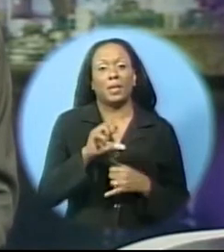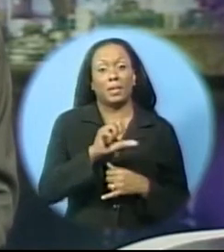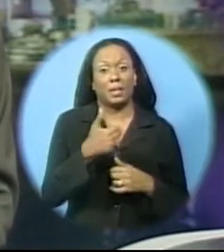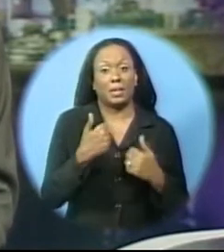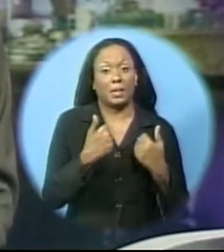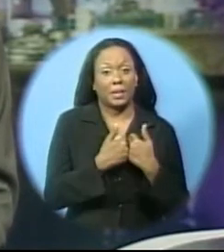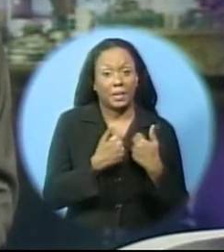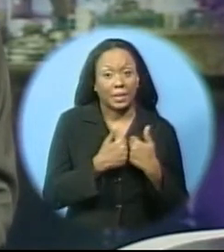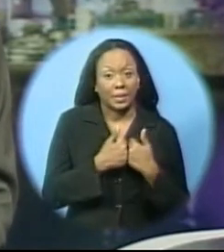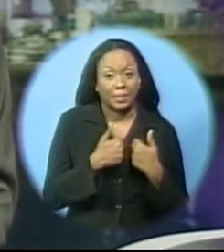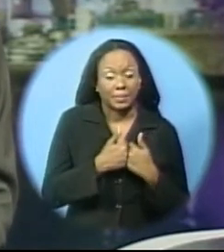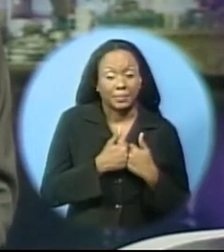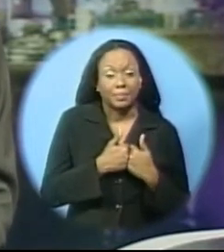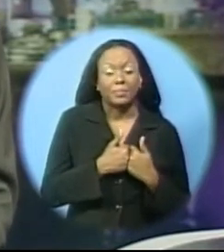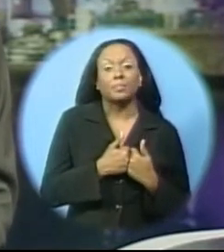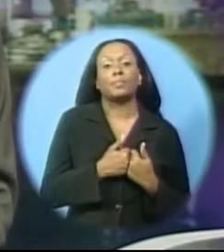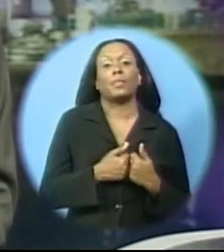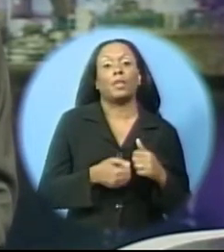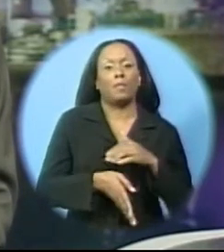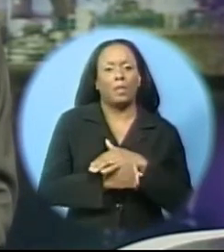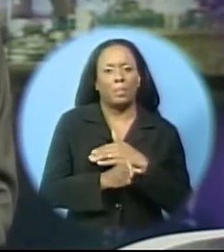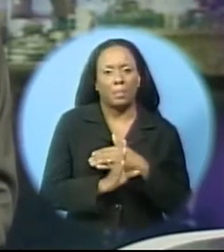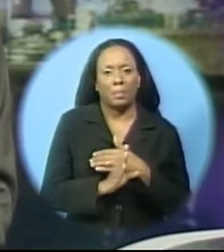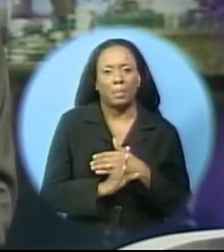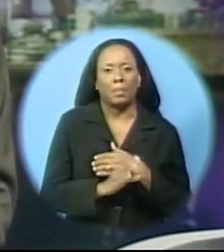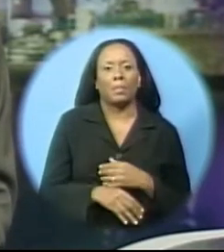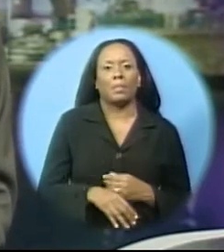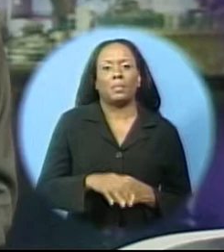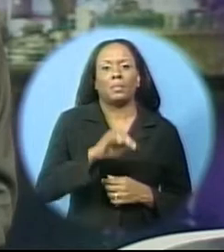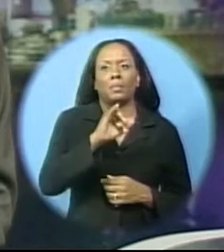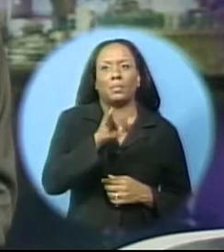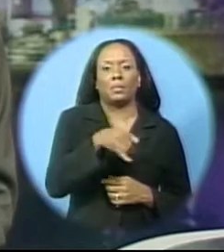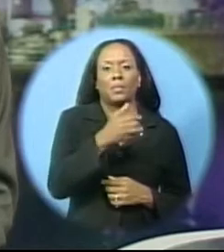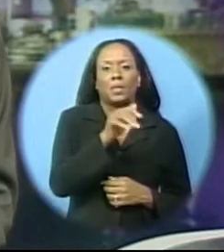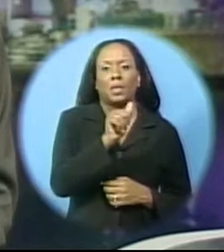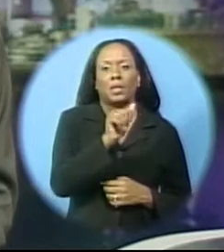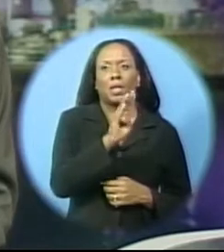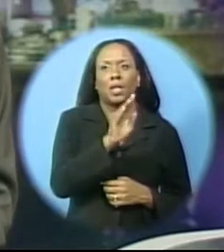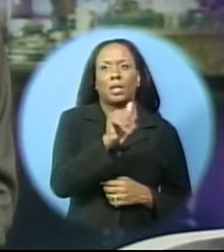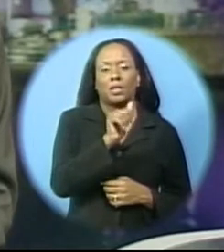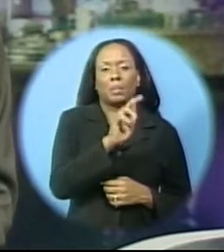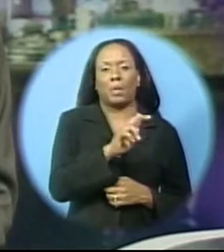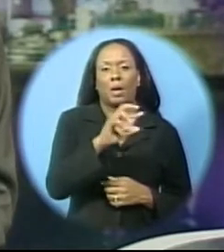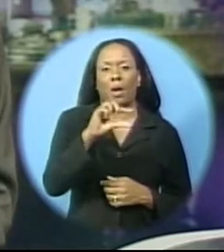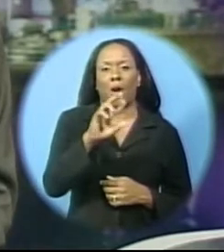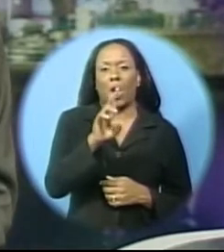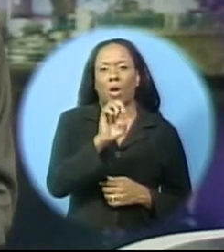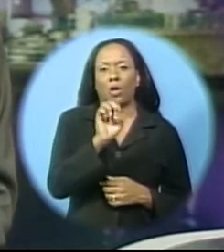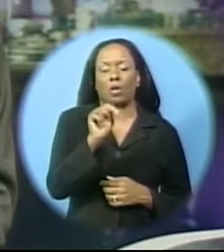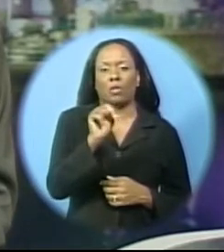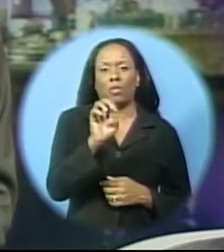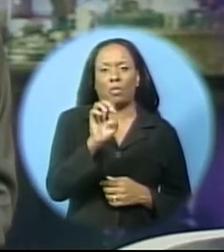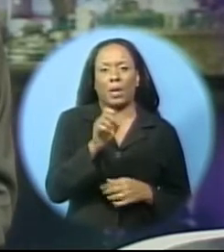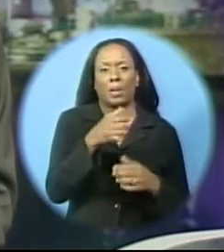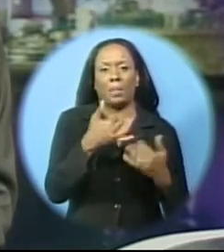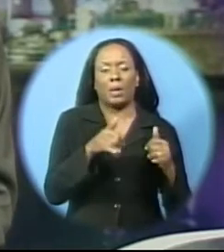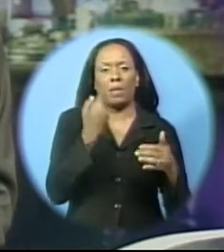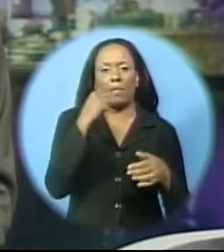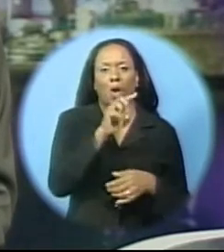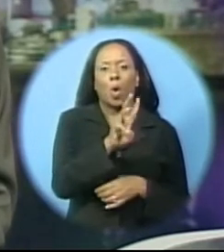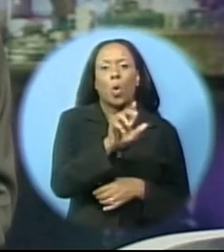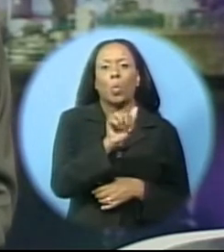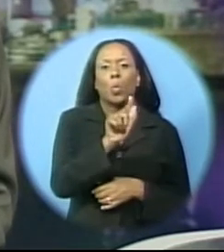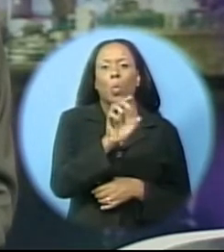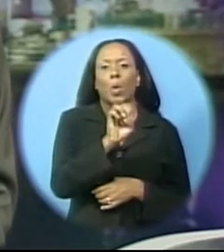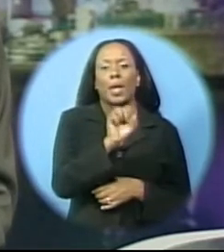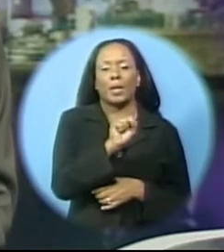And in the night's other game, a lone goal from Jabbar Green in the 27th minute gave Weymouth Wales the 1-0 win over UWI